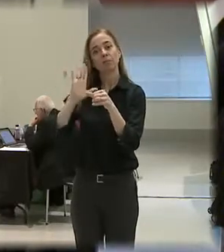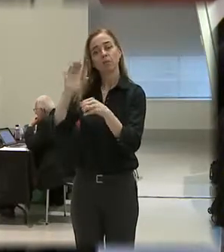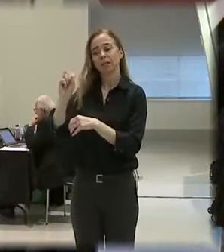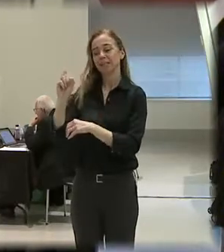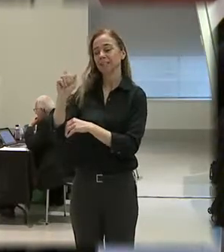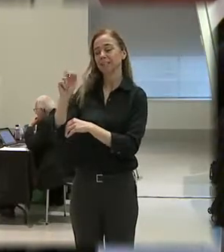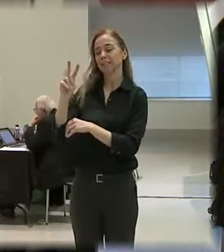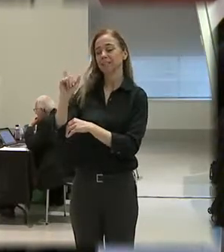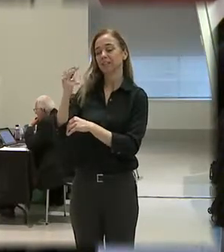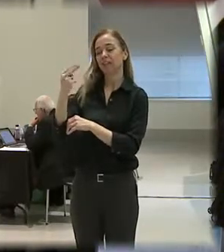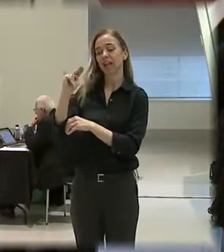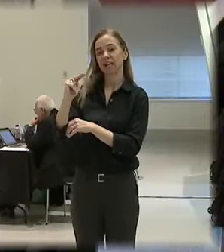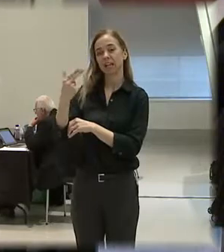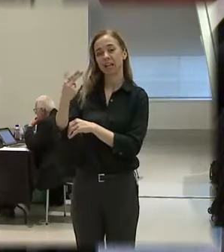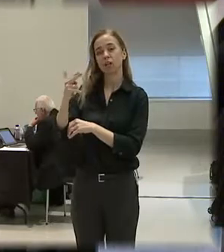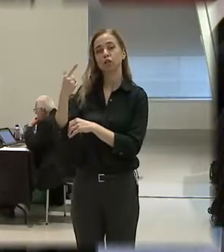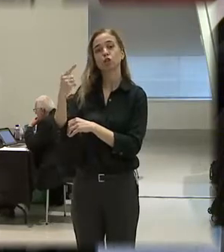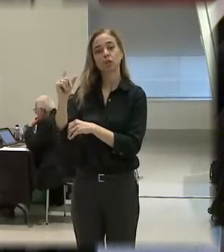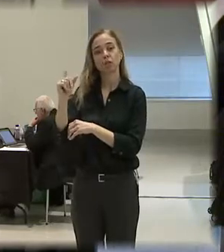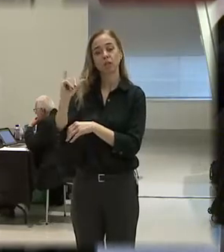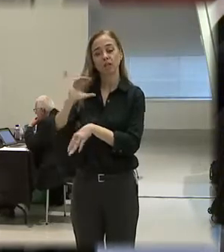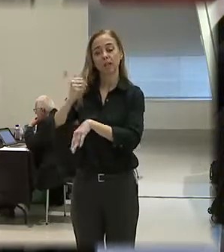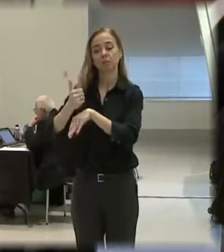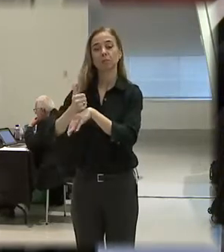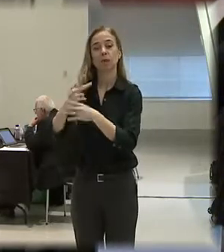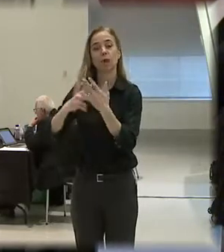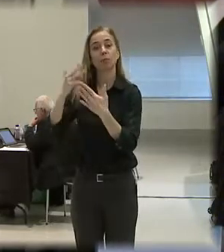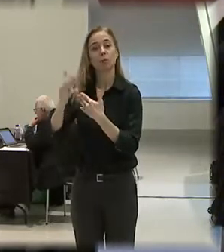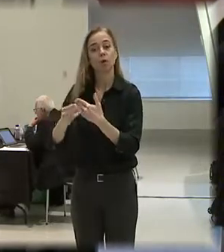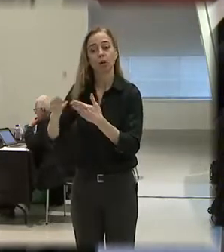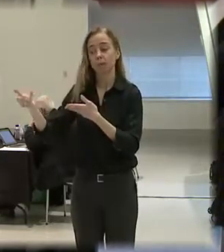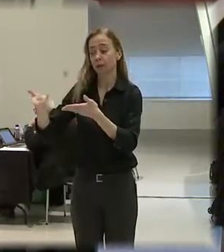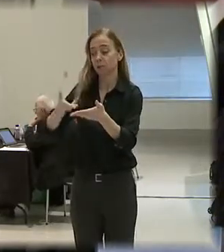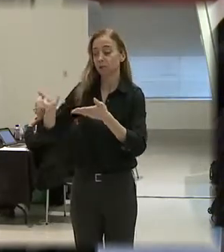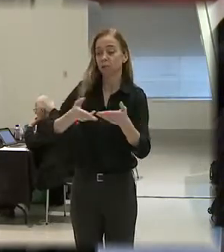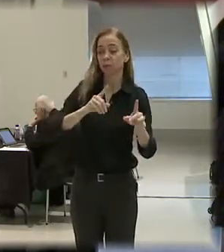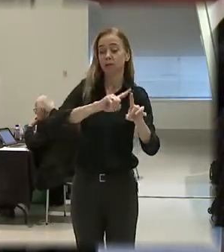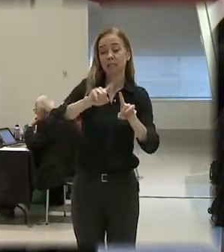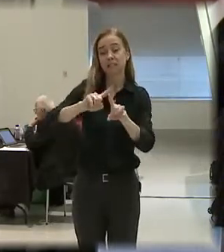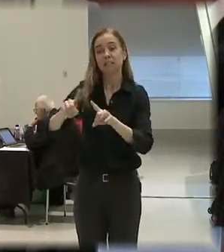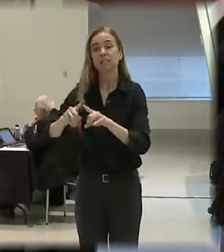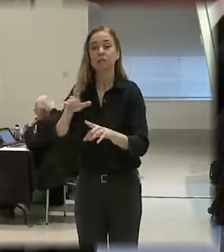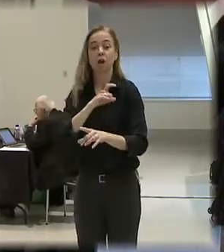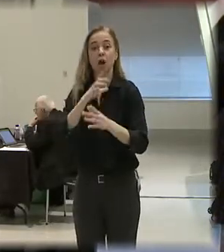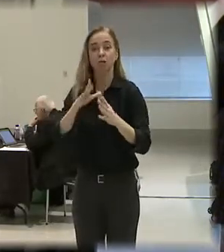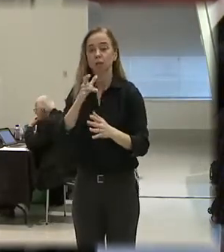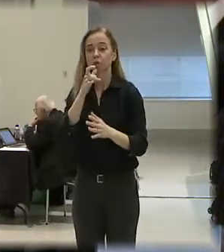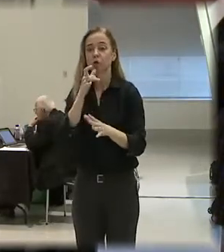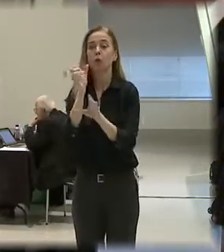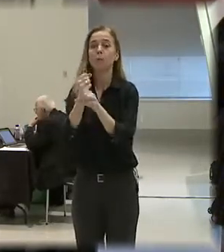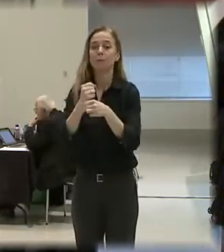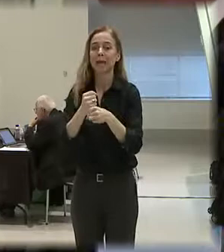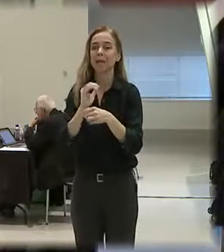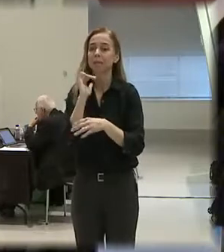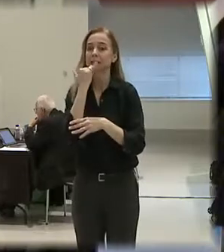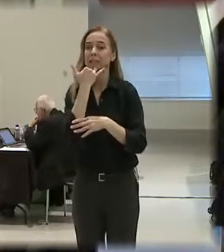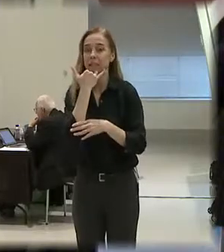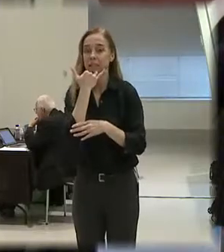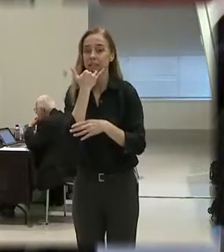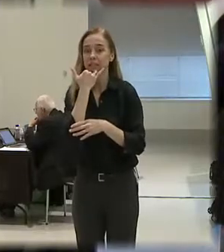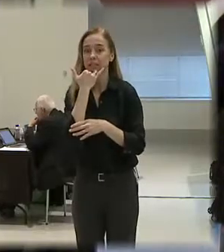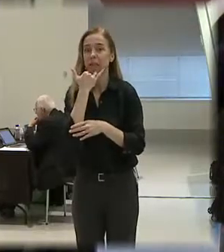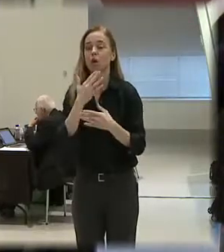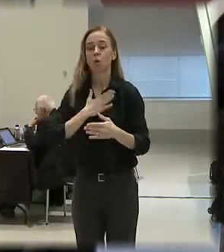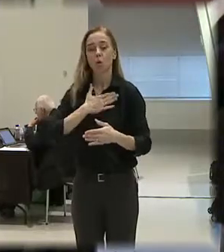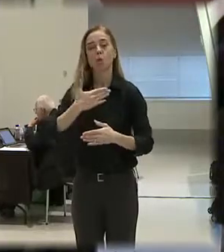creating this program down there where he brought in officers who had made mistakes and were willing to talk about it. He brought in officers